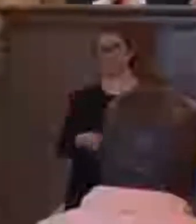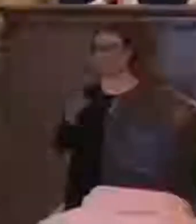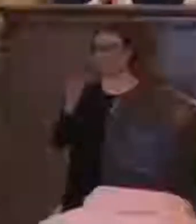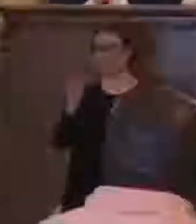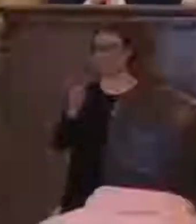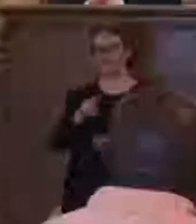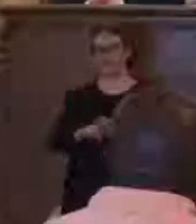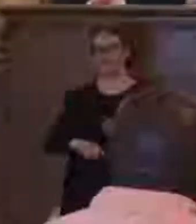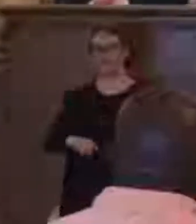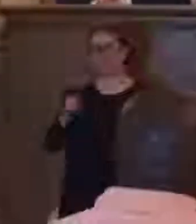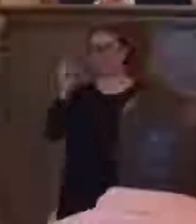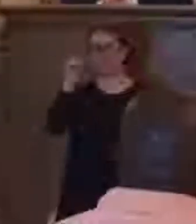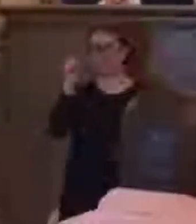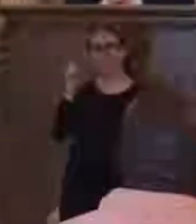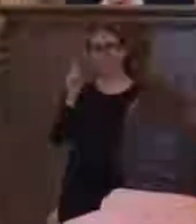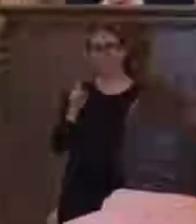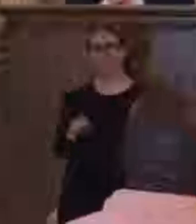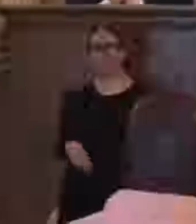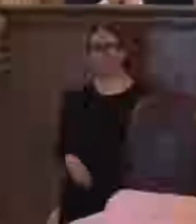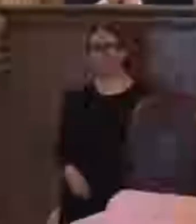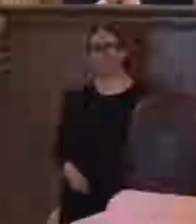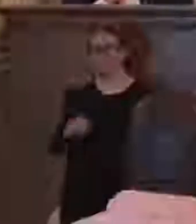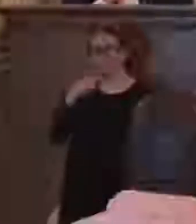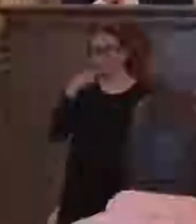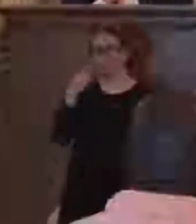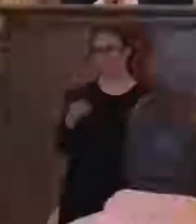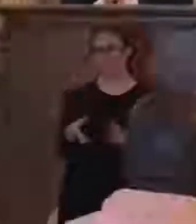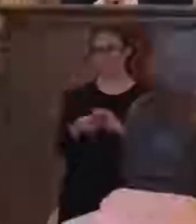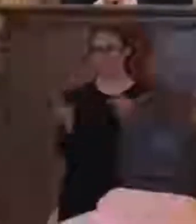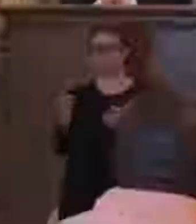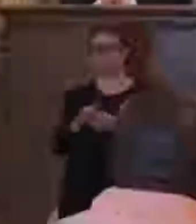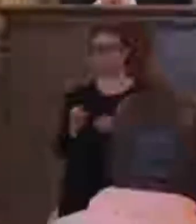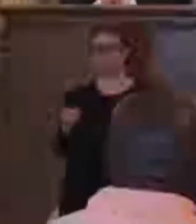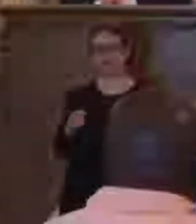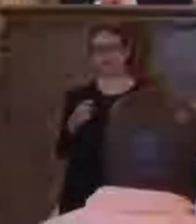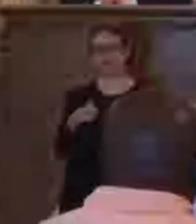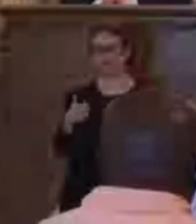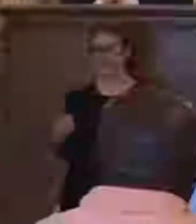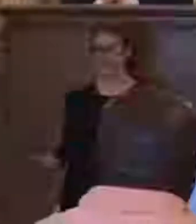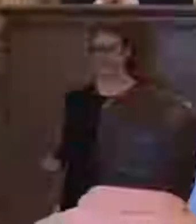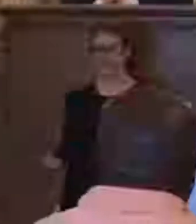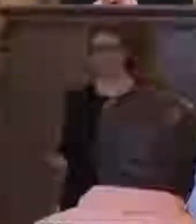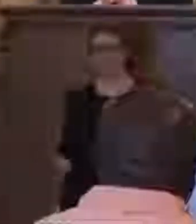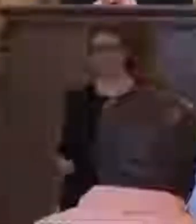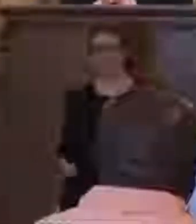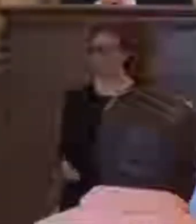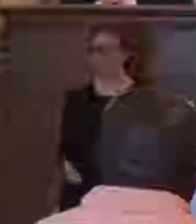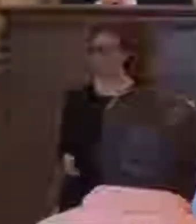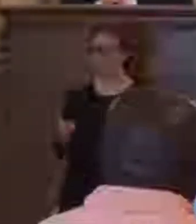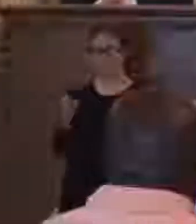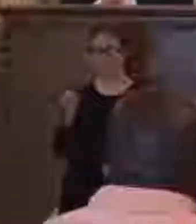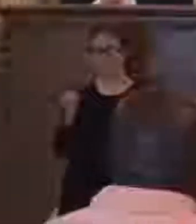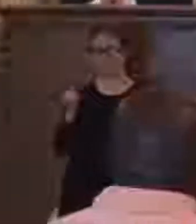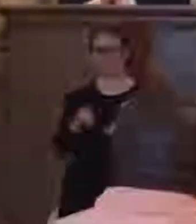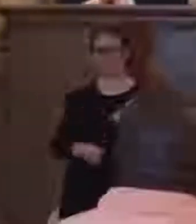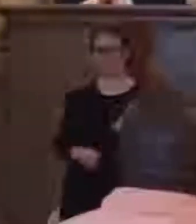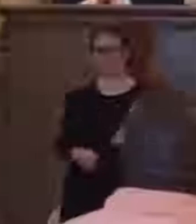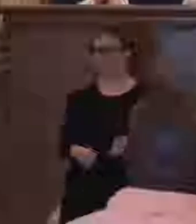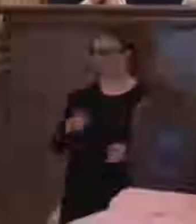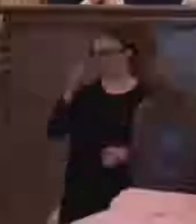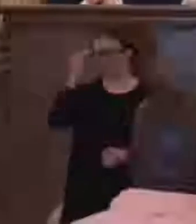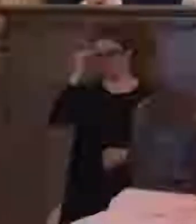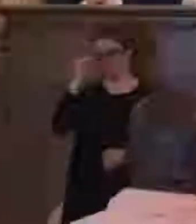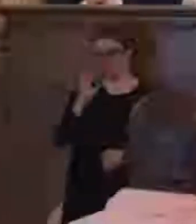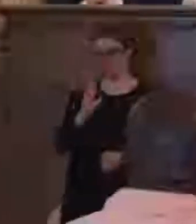in verse 1. And he spoke a parable unto them to this end, that men